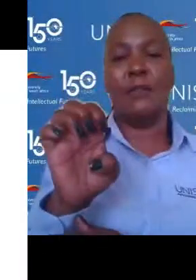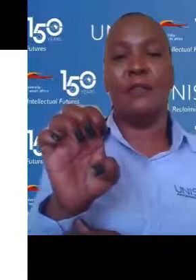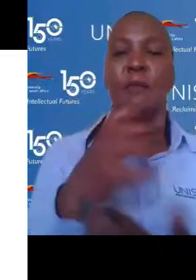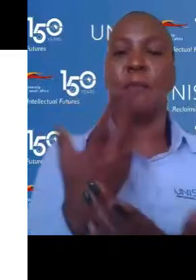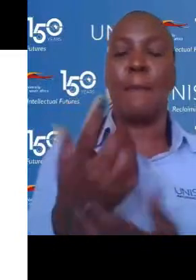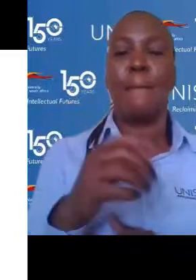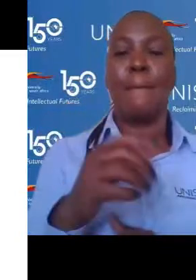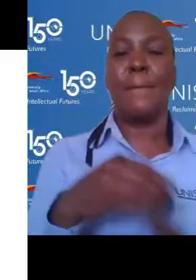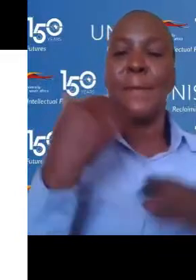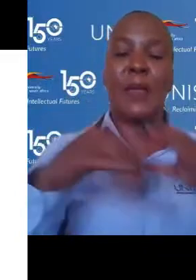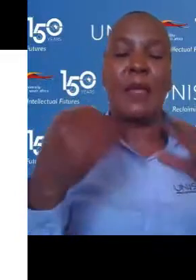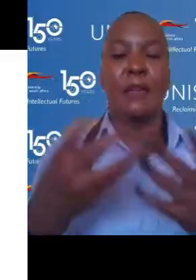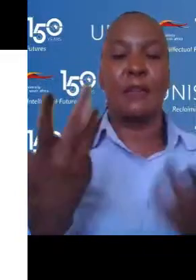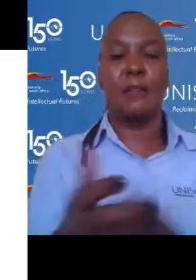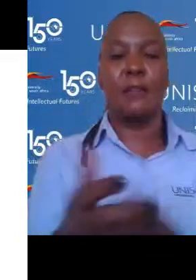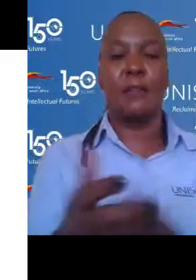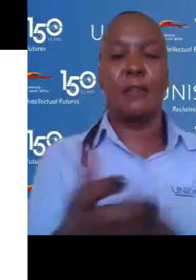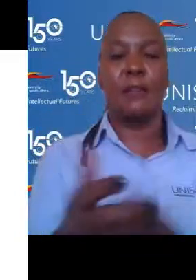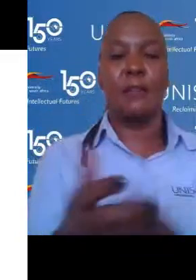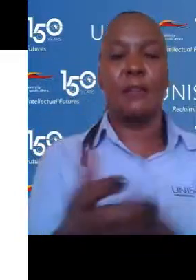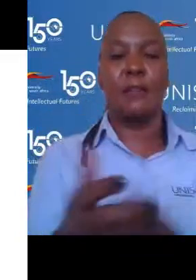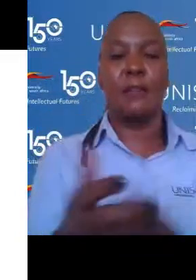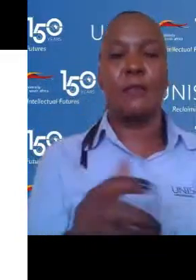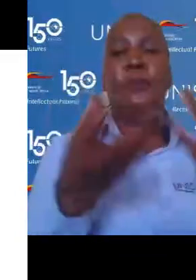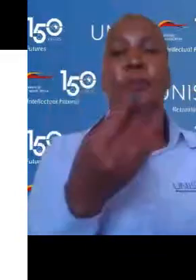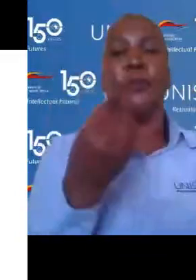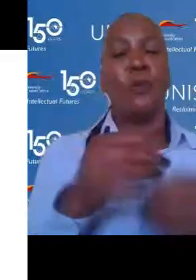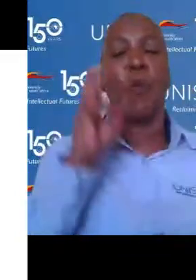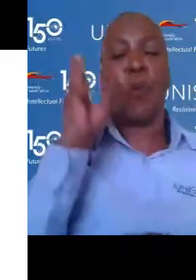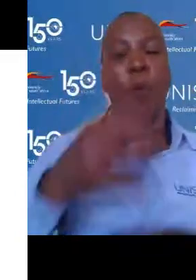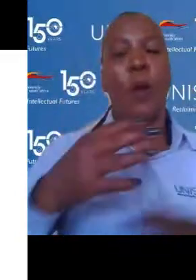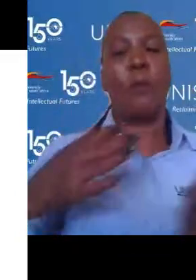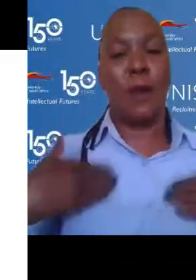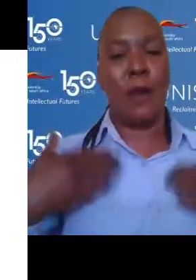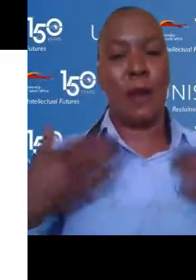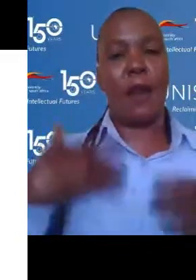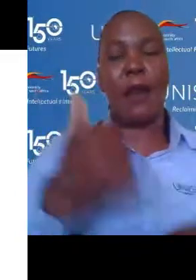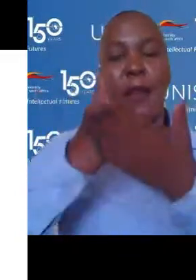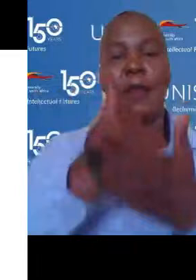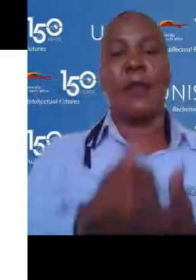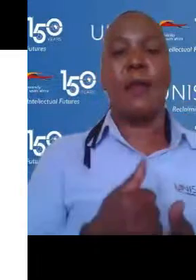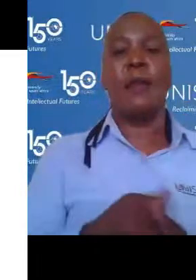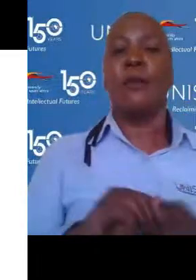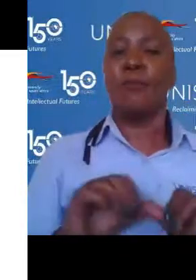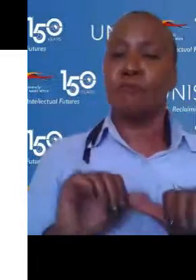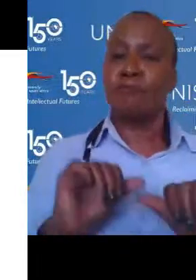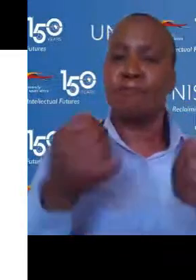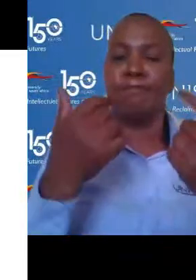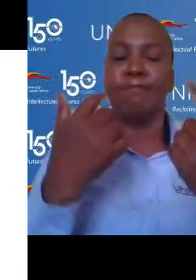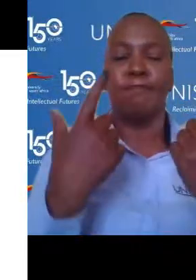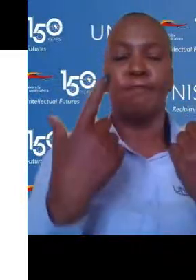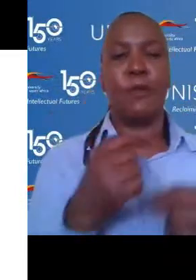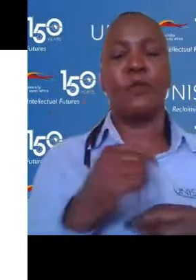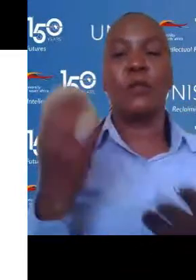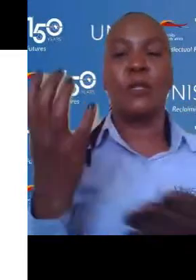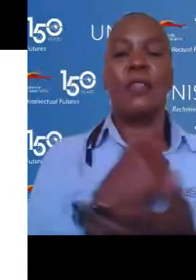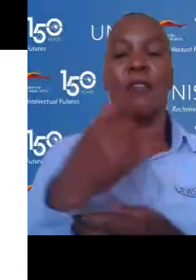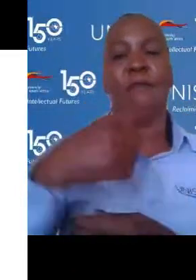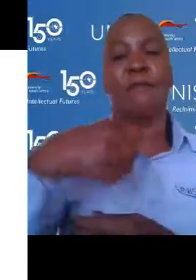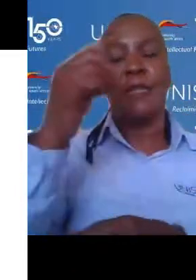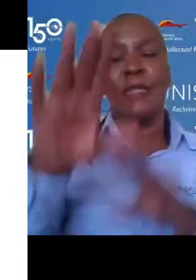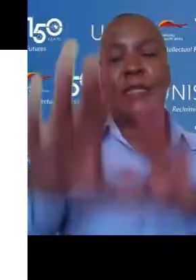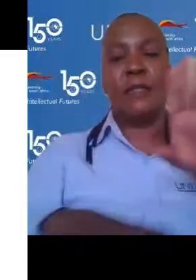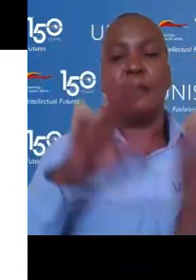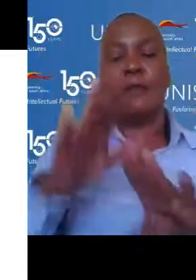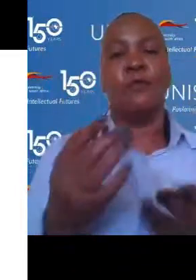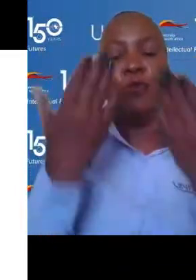chat function, and we will gladly assist you. Well done on taking the first step to student success. This